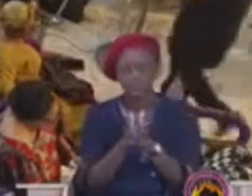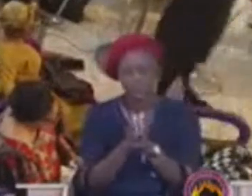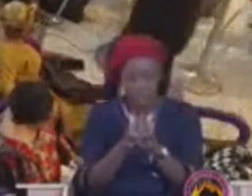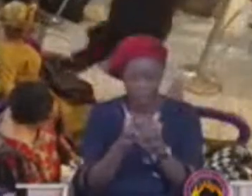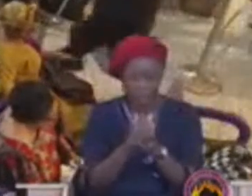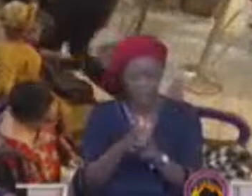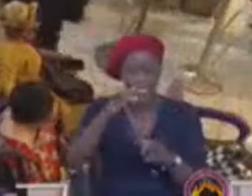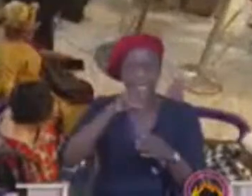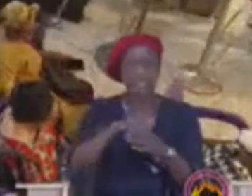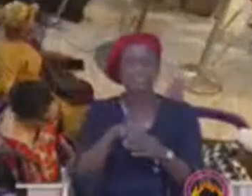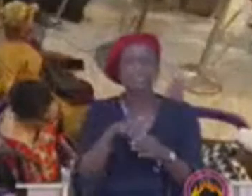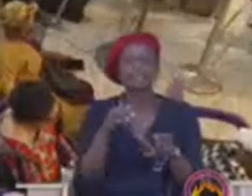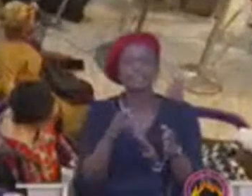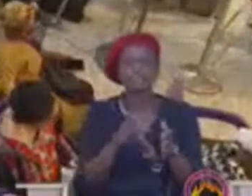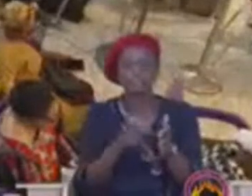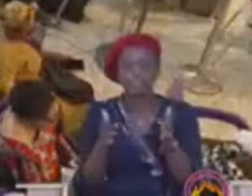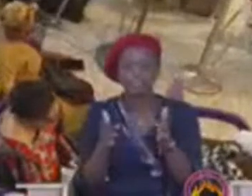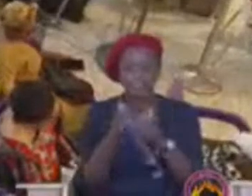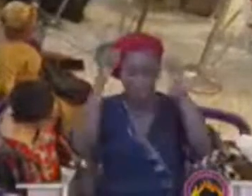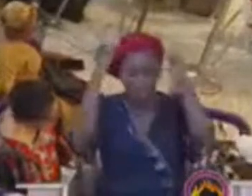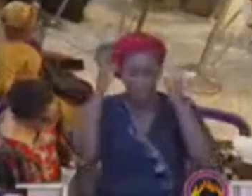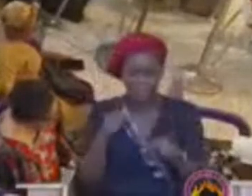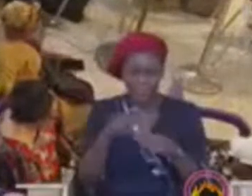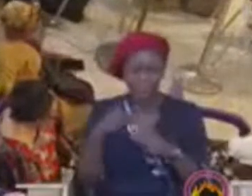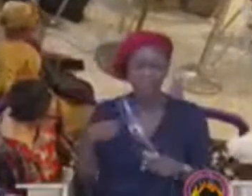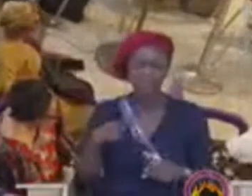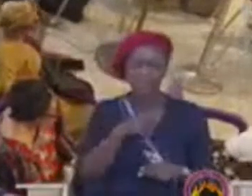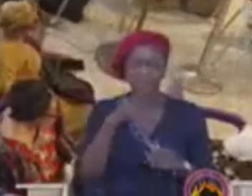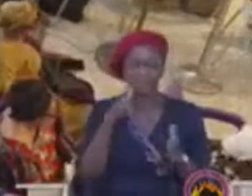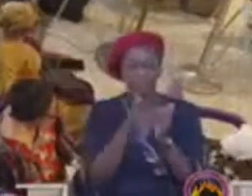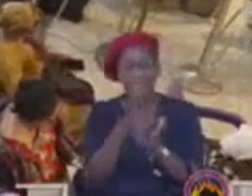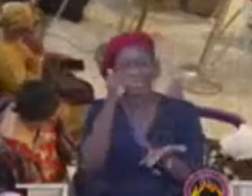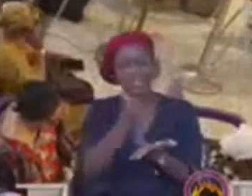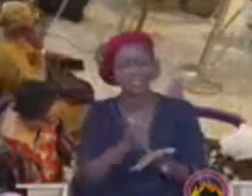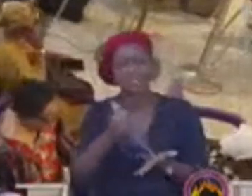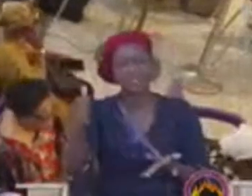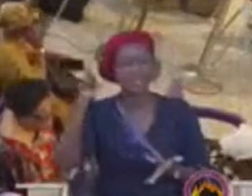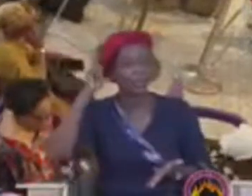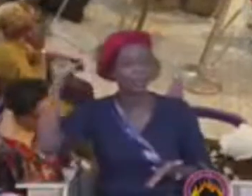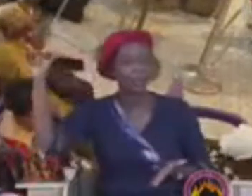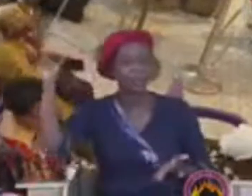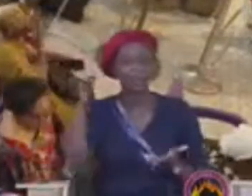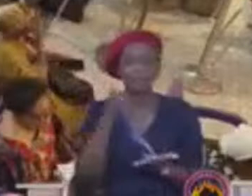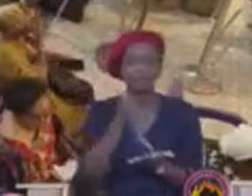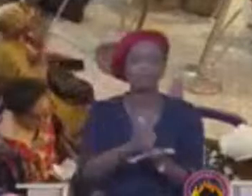In Jesus' mighty name we pray. A loud amen.